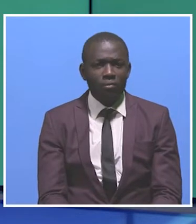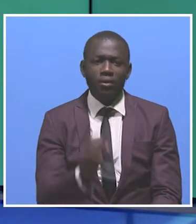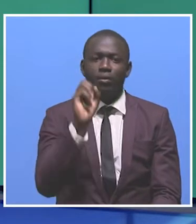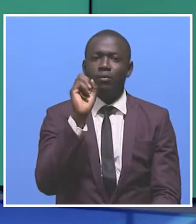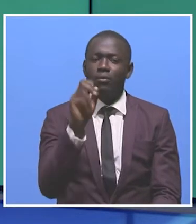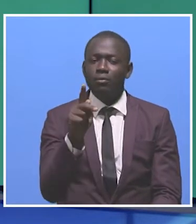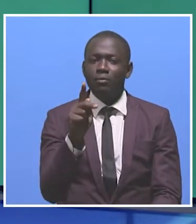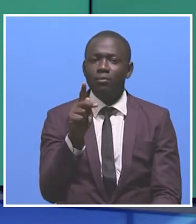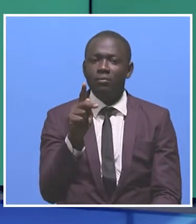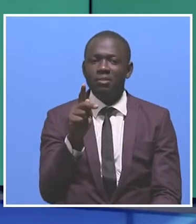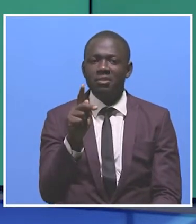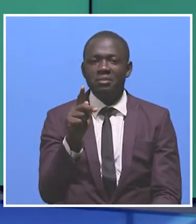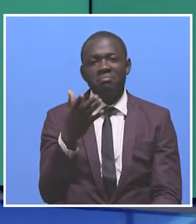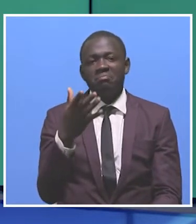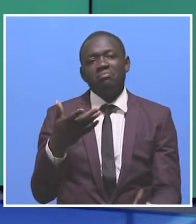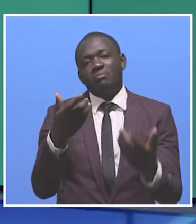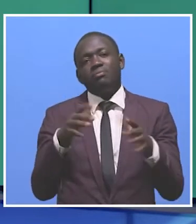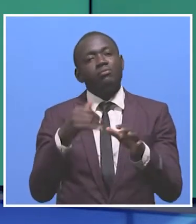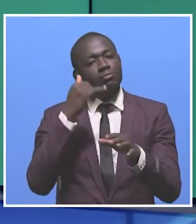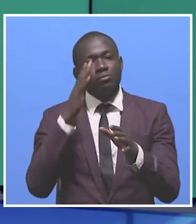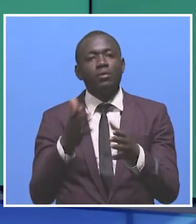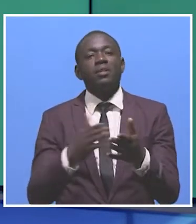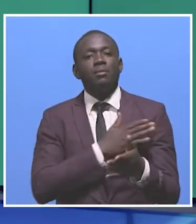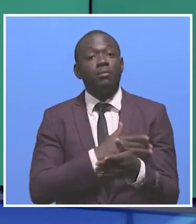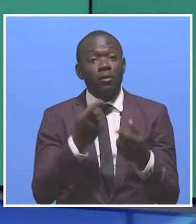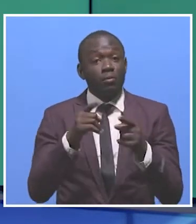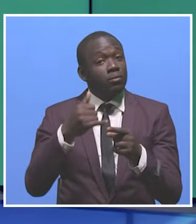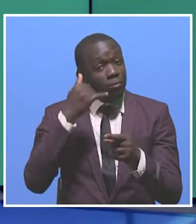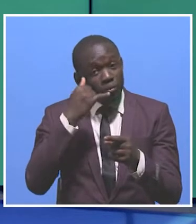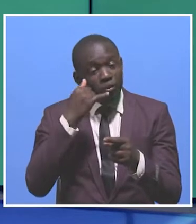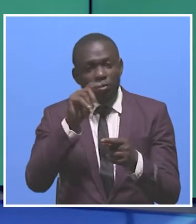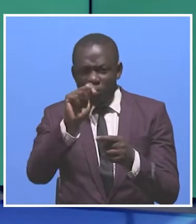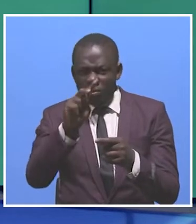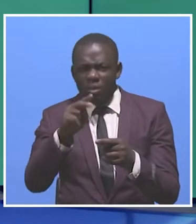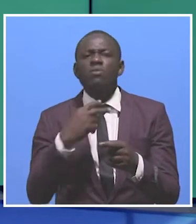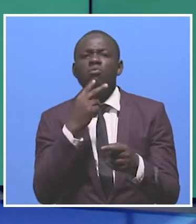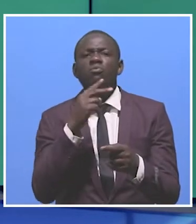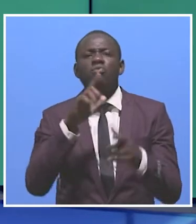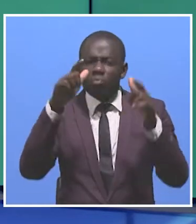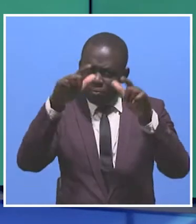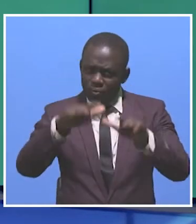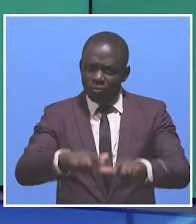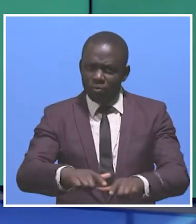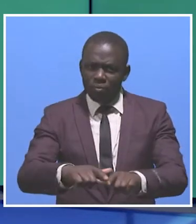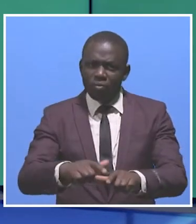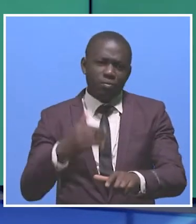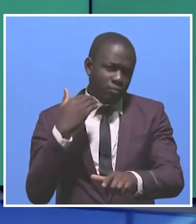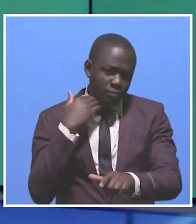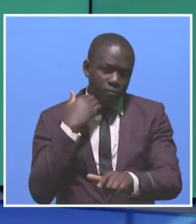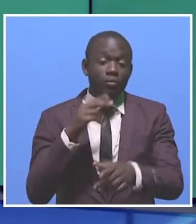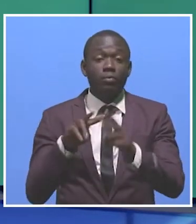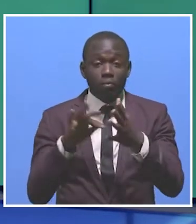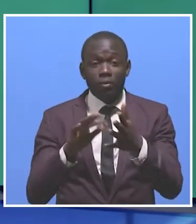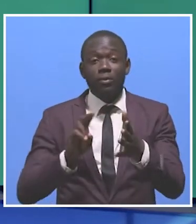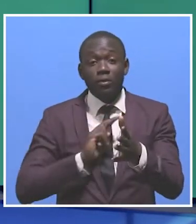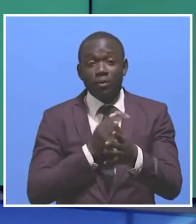Okay, it seems we've lost our caller. And please, when you call us, just make sure that the volume on your TV set is completely low so that we can have